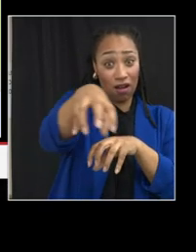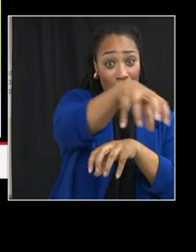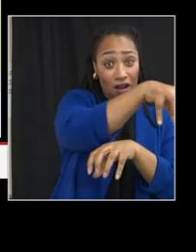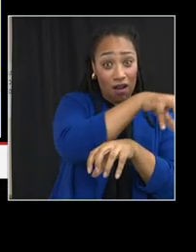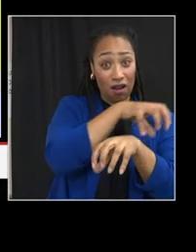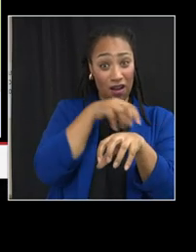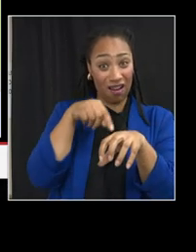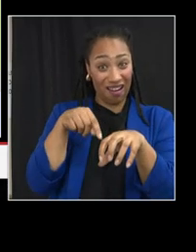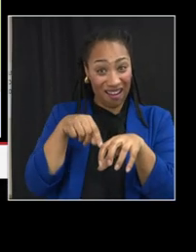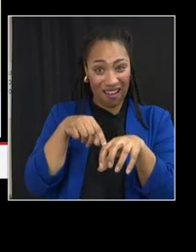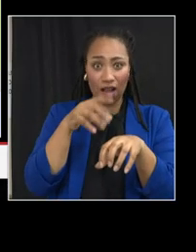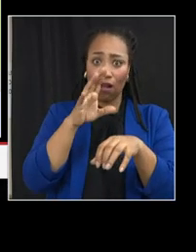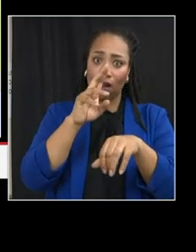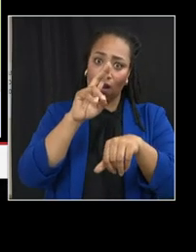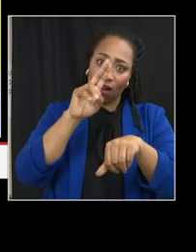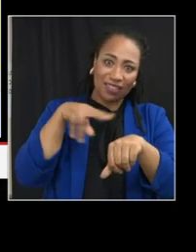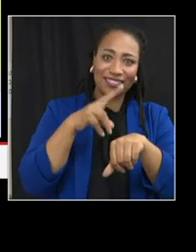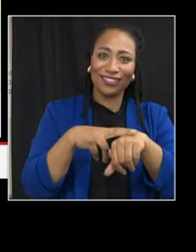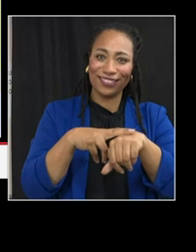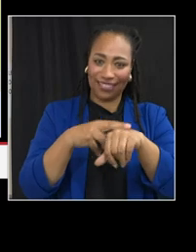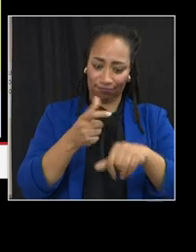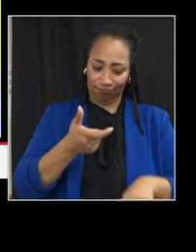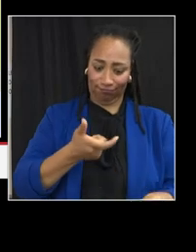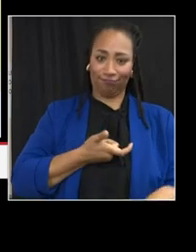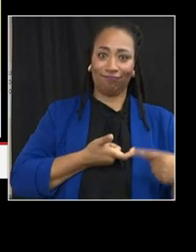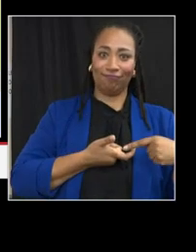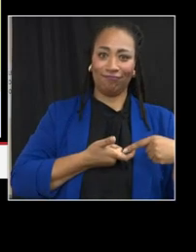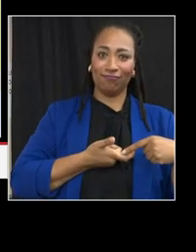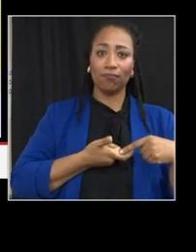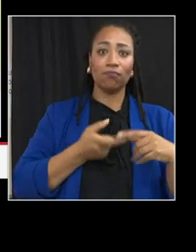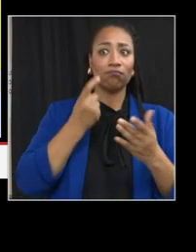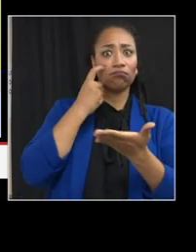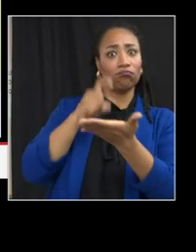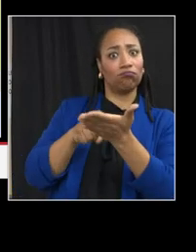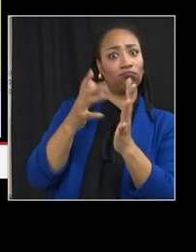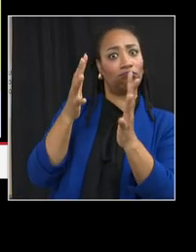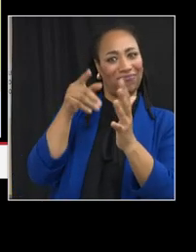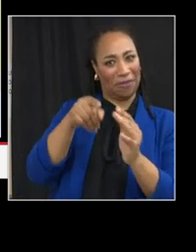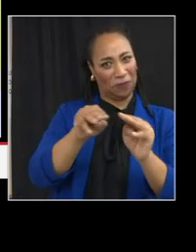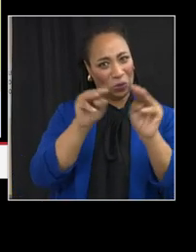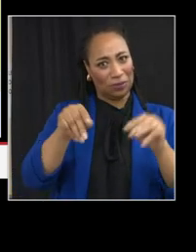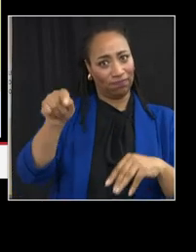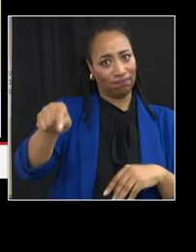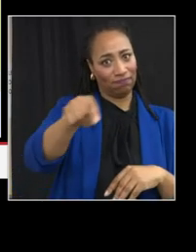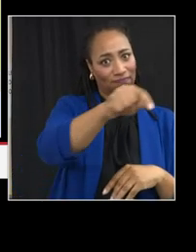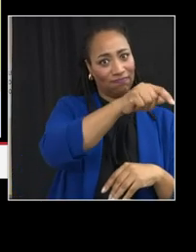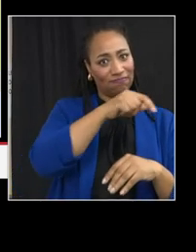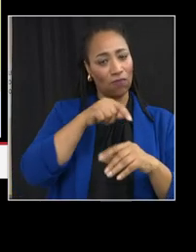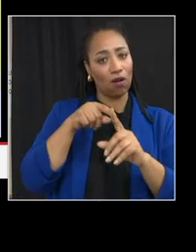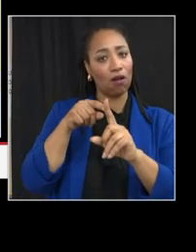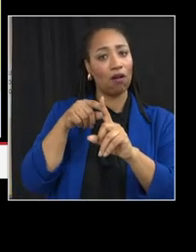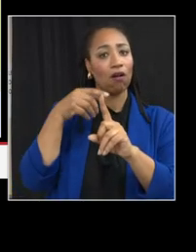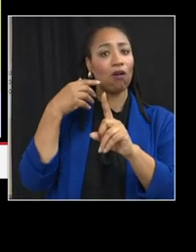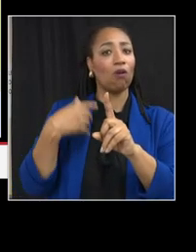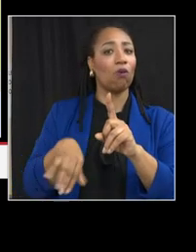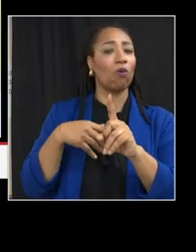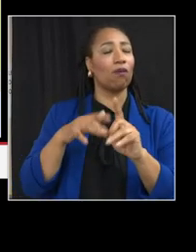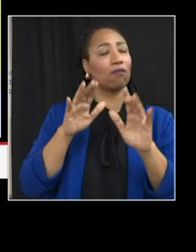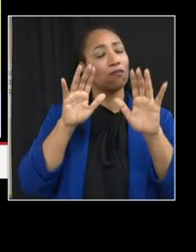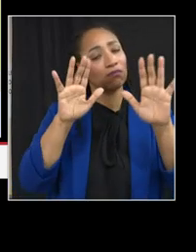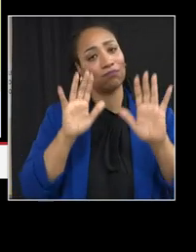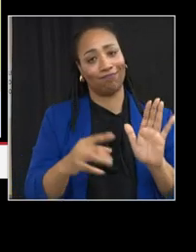National Medal for Museums and Libraries, a mark of excellence. We hit